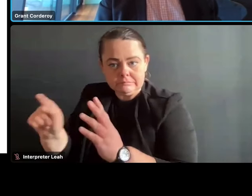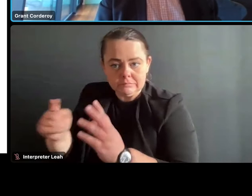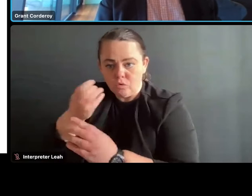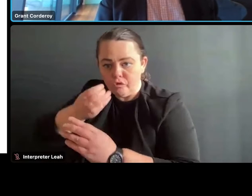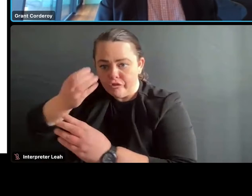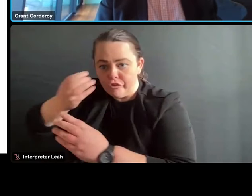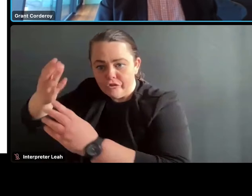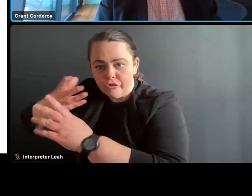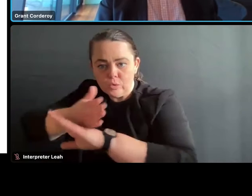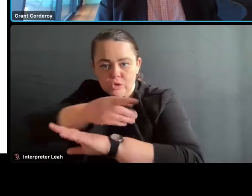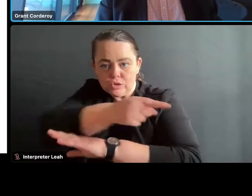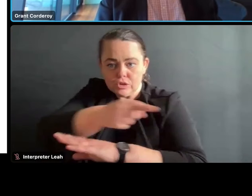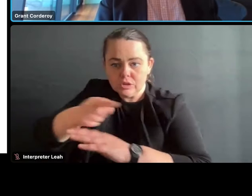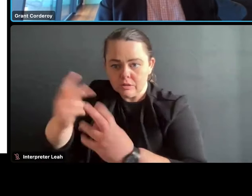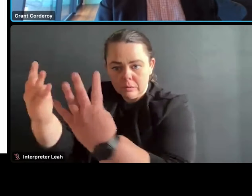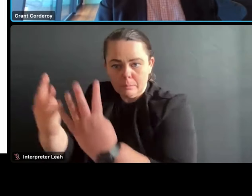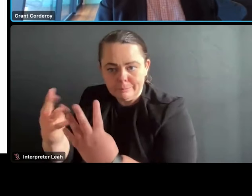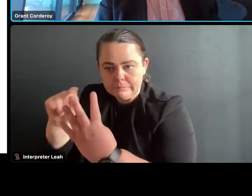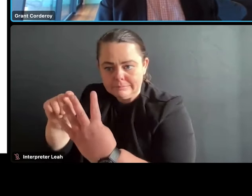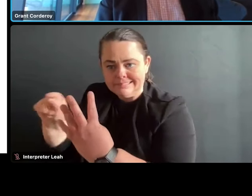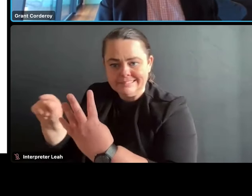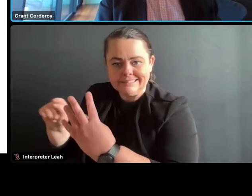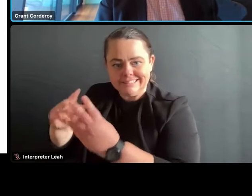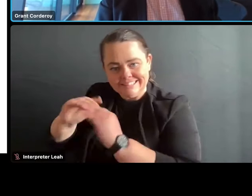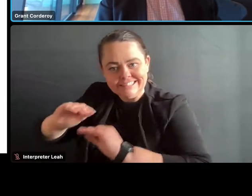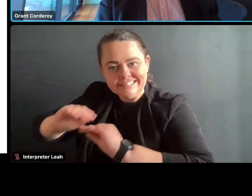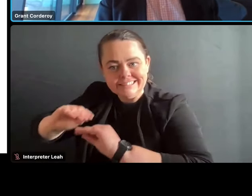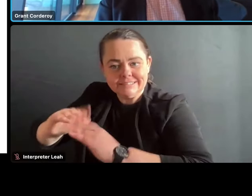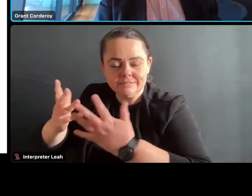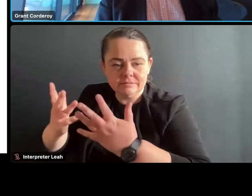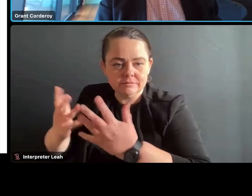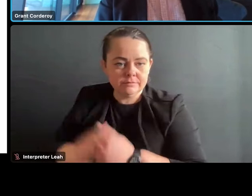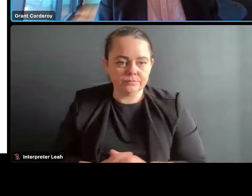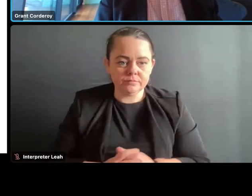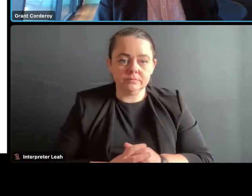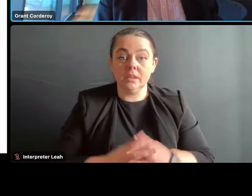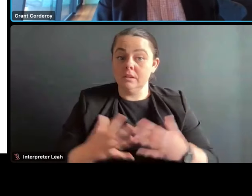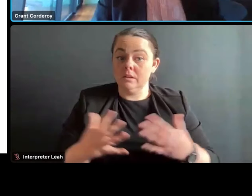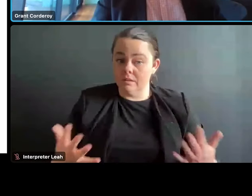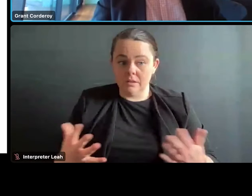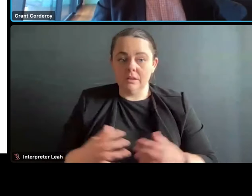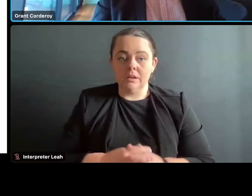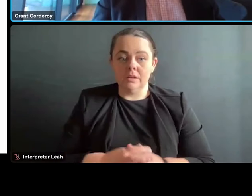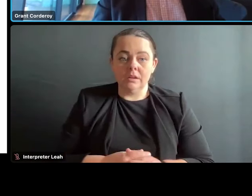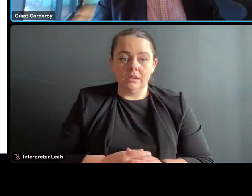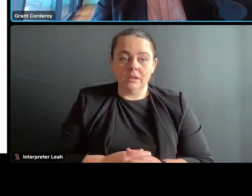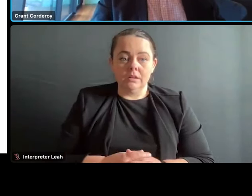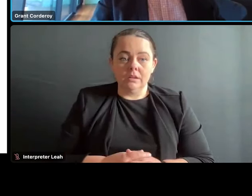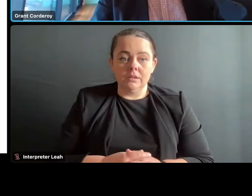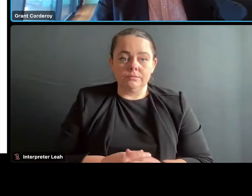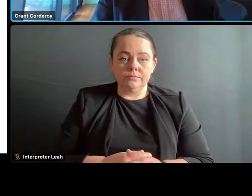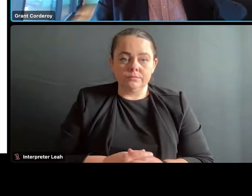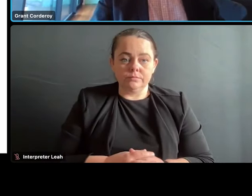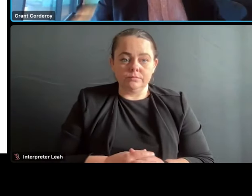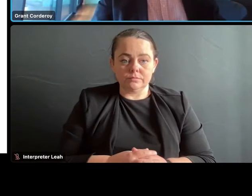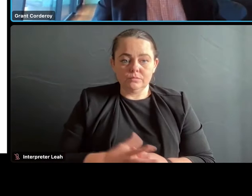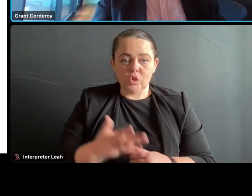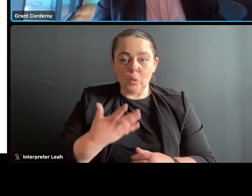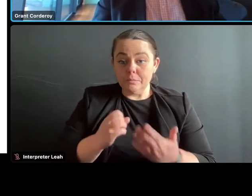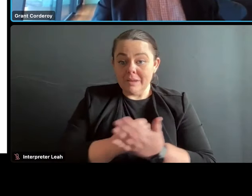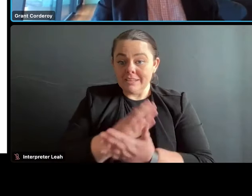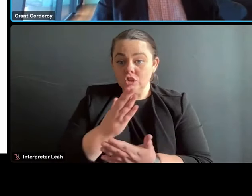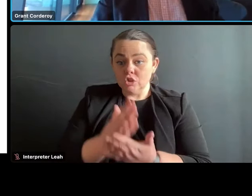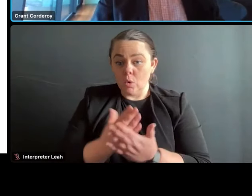facilities, I did touch on that before from a question that Jess said. Again, you need to provide the information